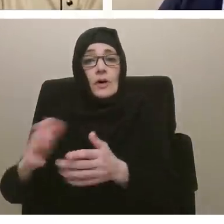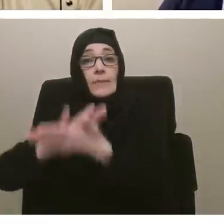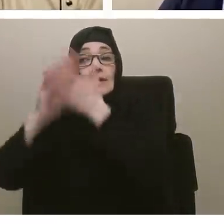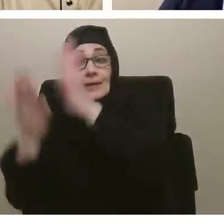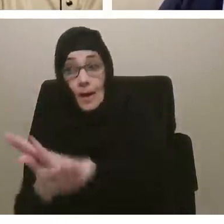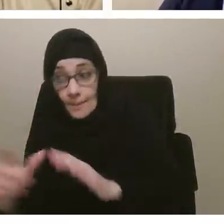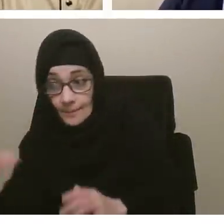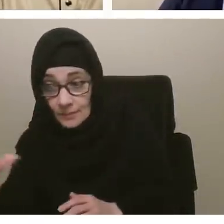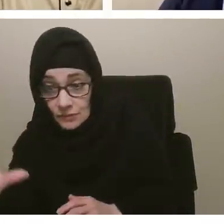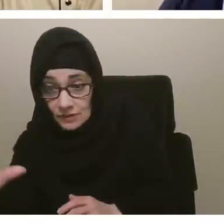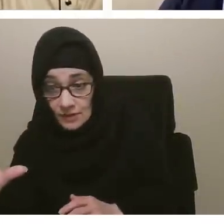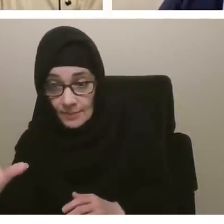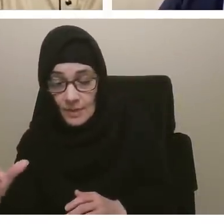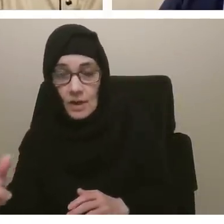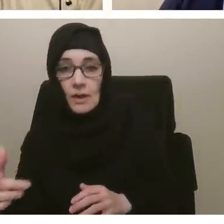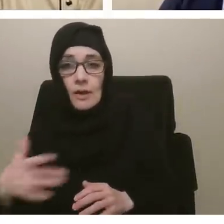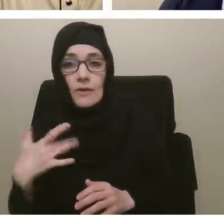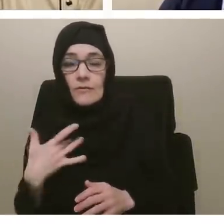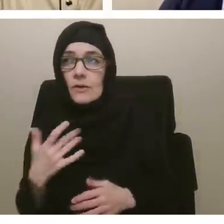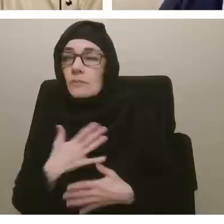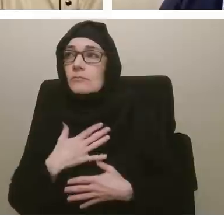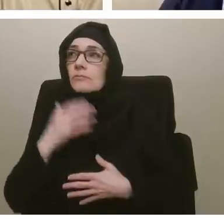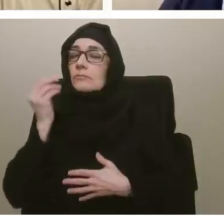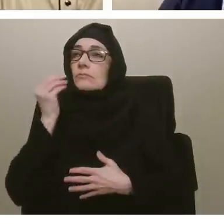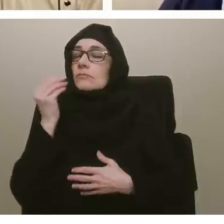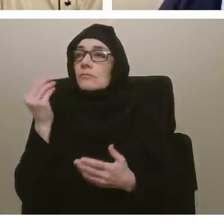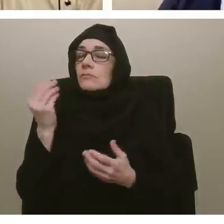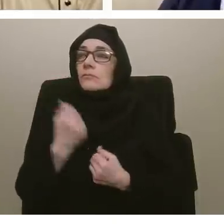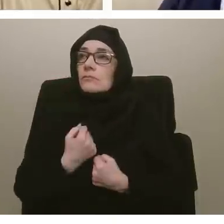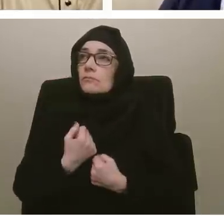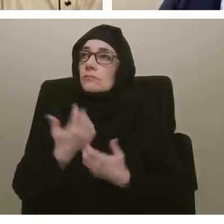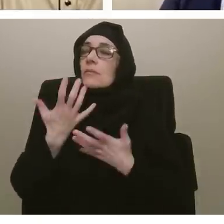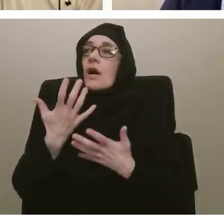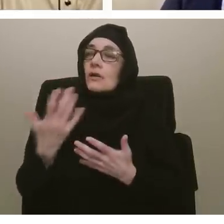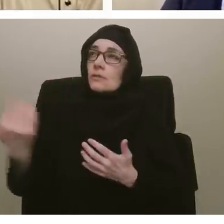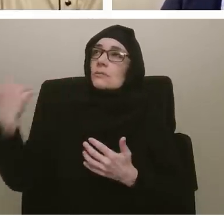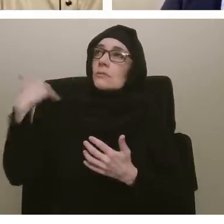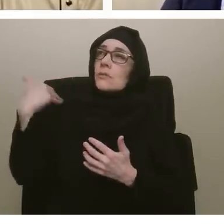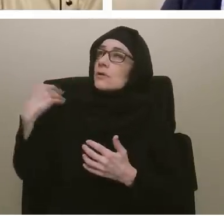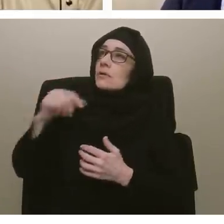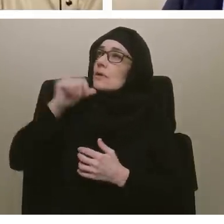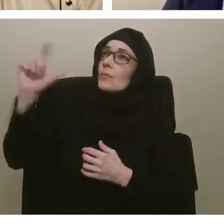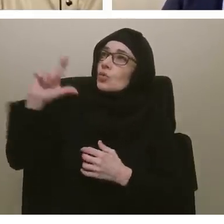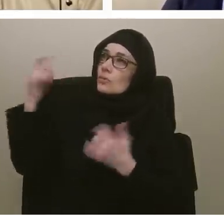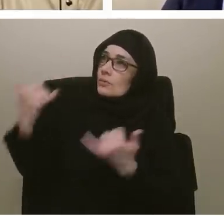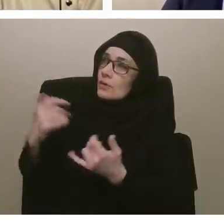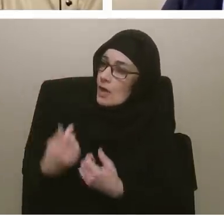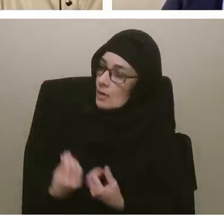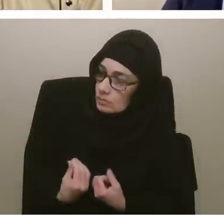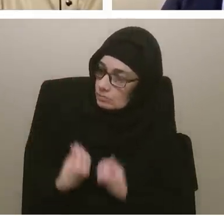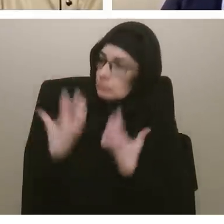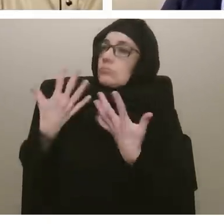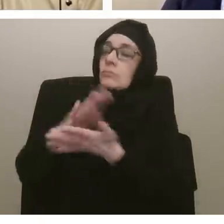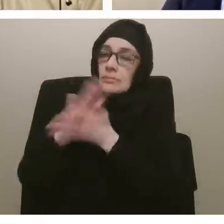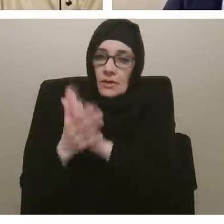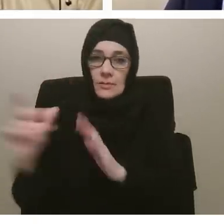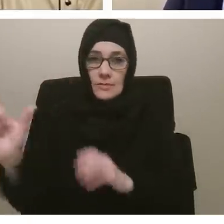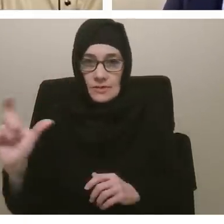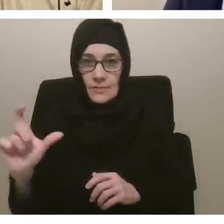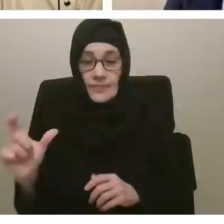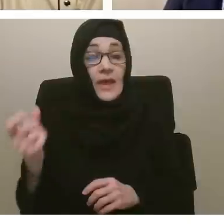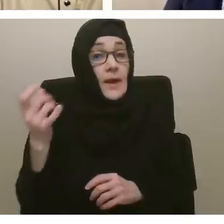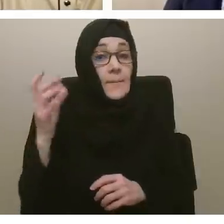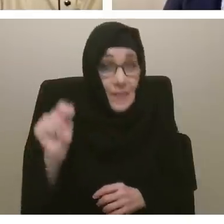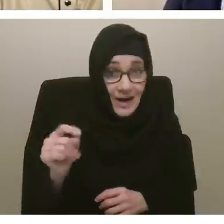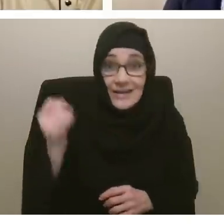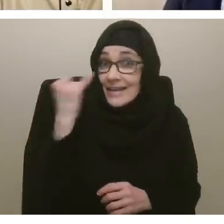remember those days. But use that as a means. Don't leave the conversation with that. Stop and say, you know what? If it wasn't for Allah,